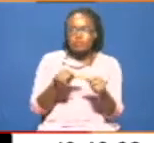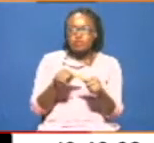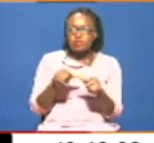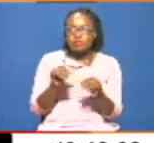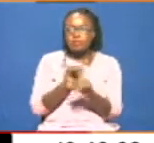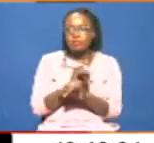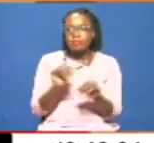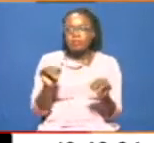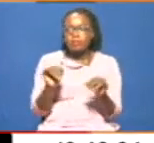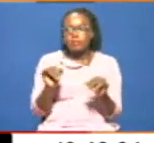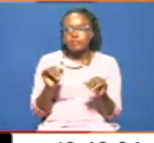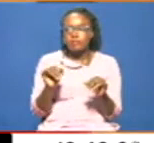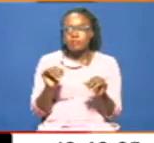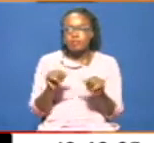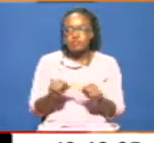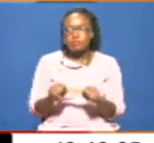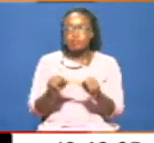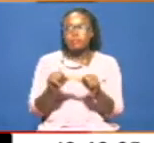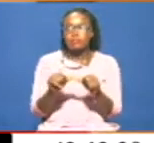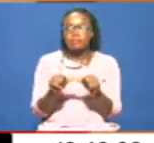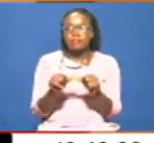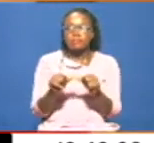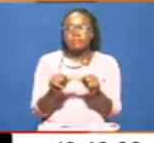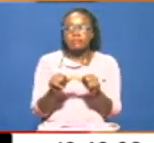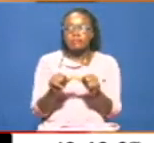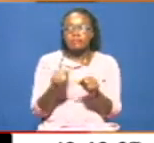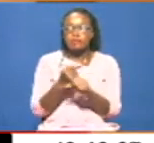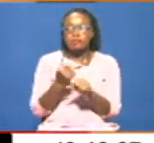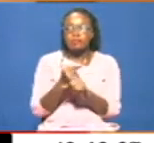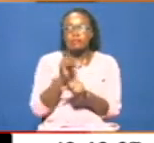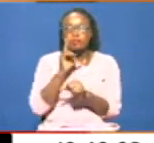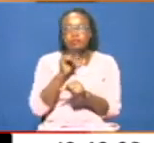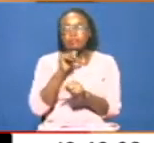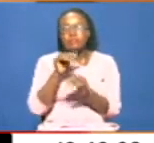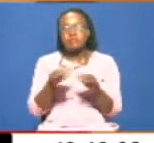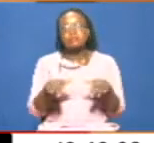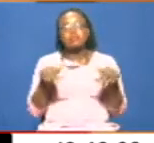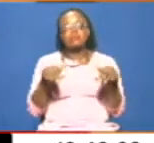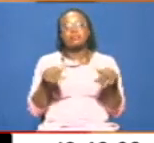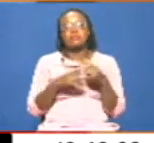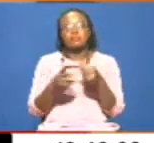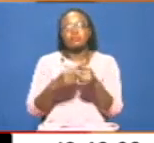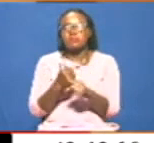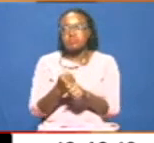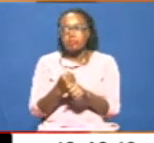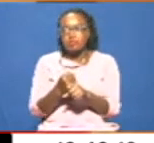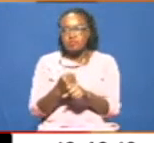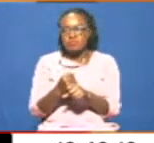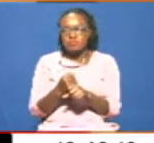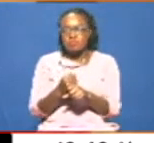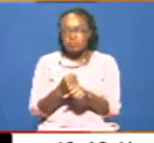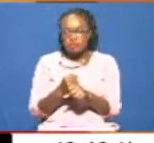cleaner, more sustainable. That can be done even tomorrow now. It doesn't have to wait for the 7 years up to 2028.